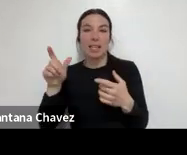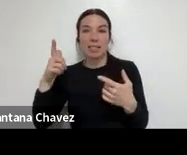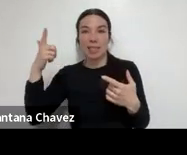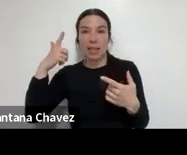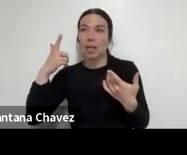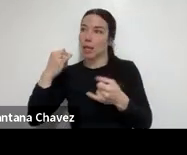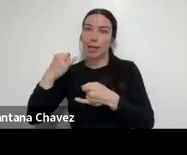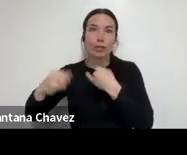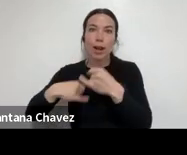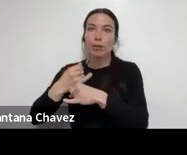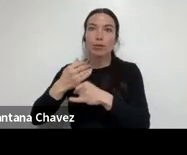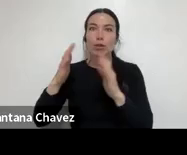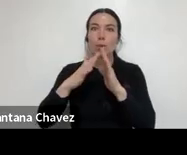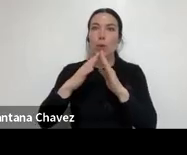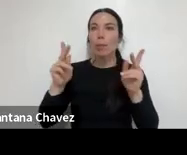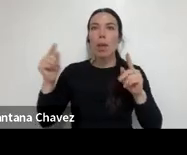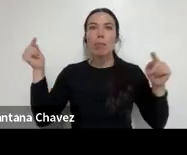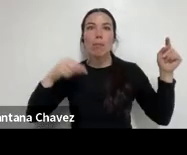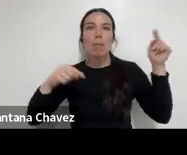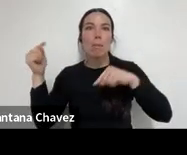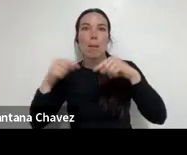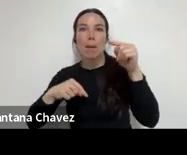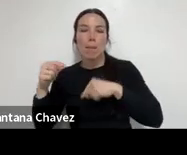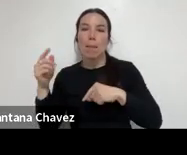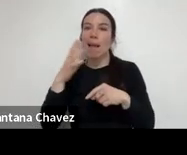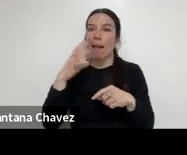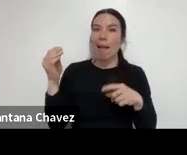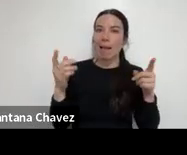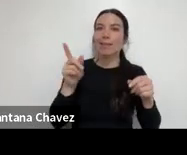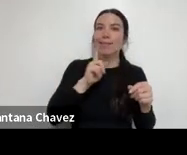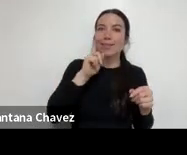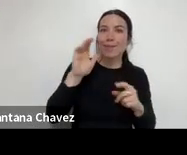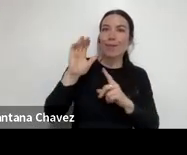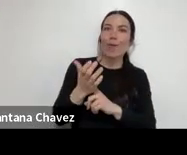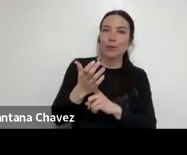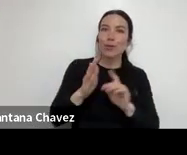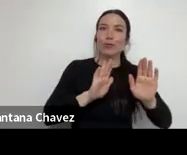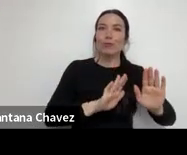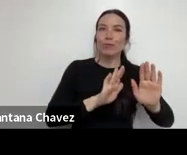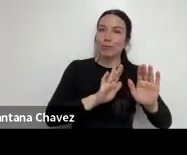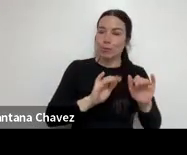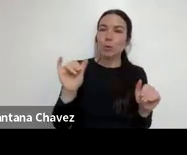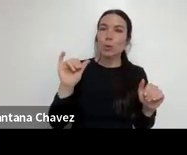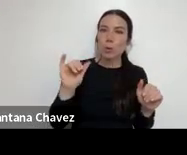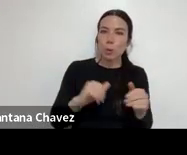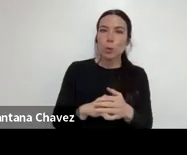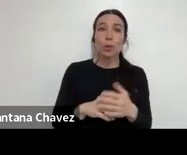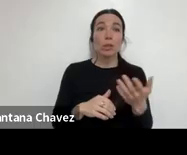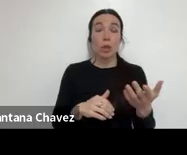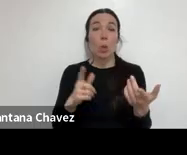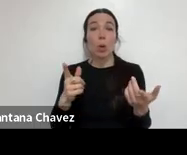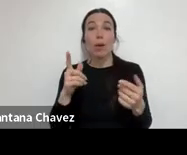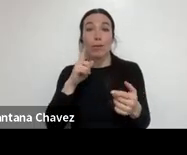community and its deaf culture. So within the space of 3 weeks,